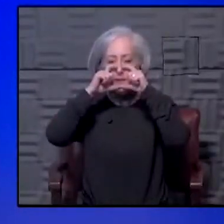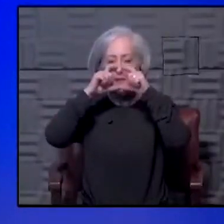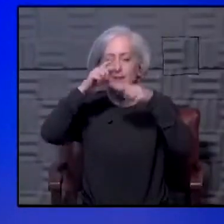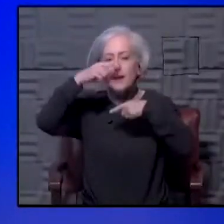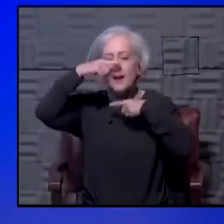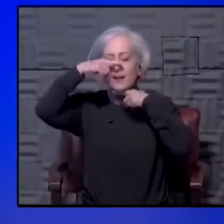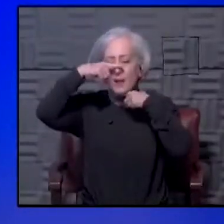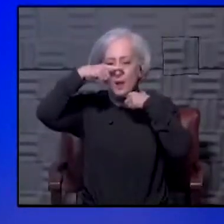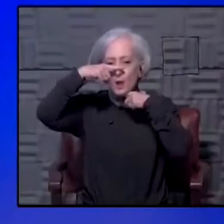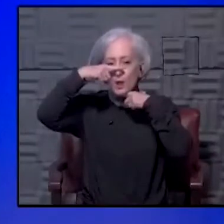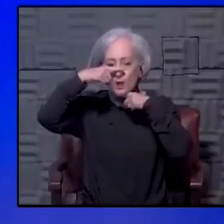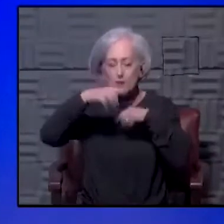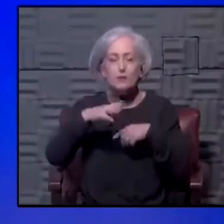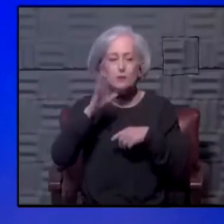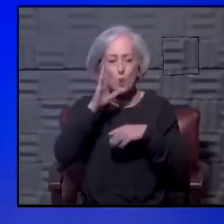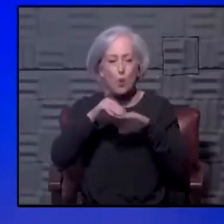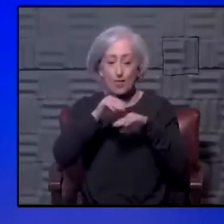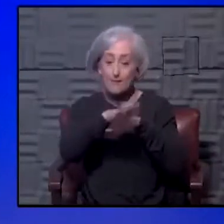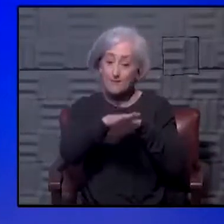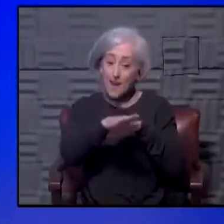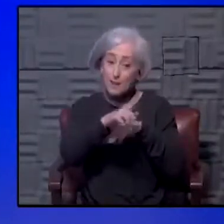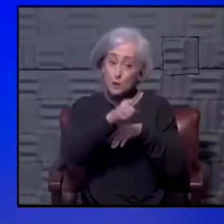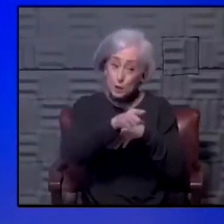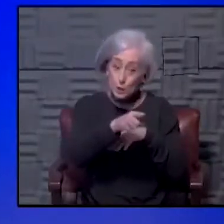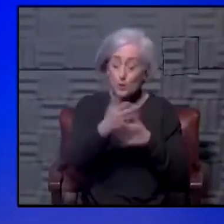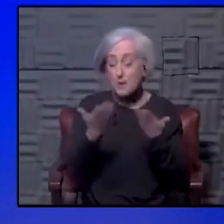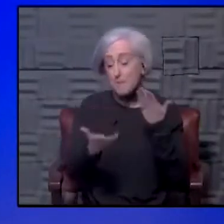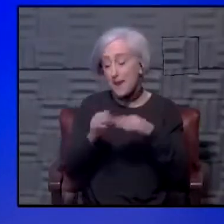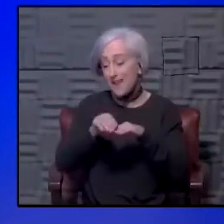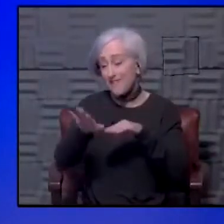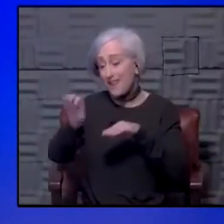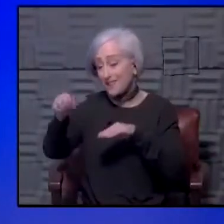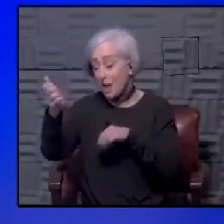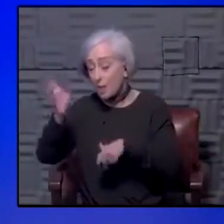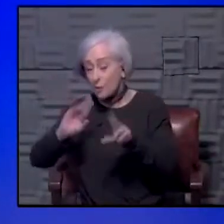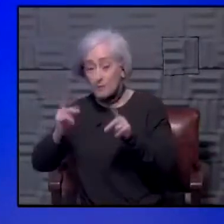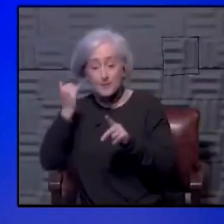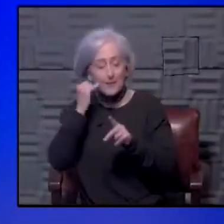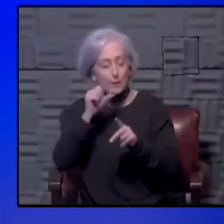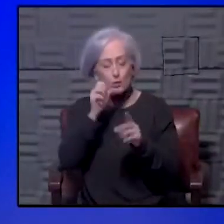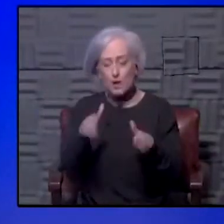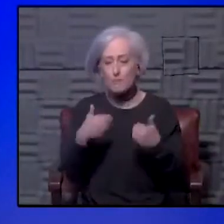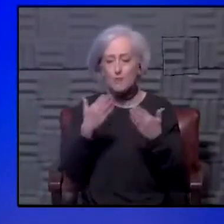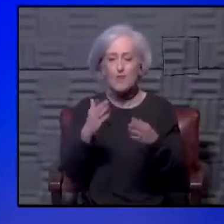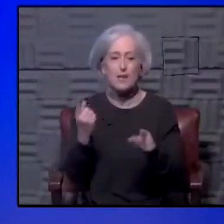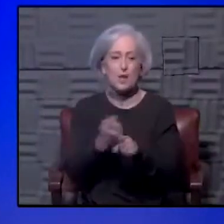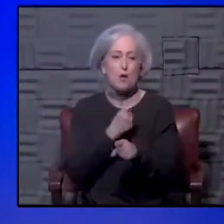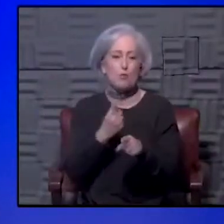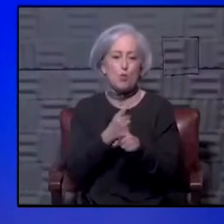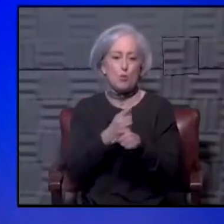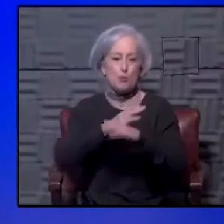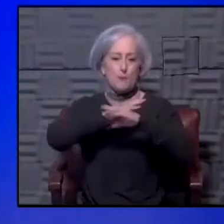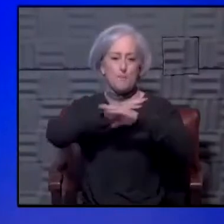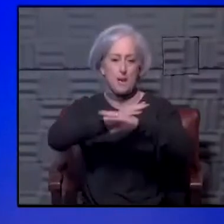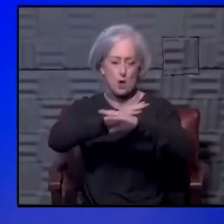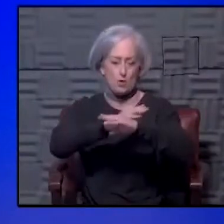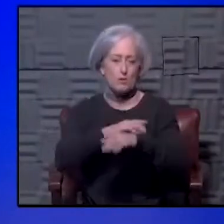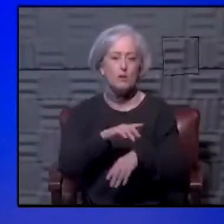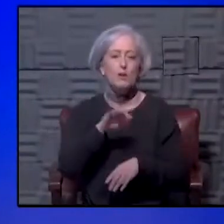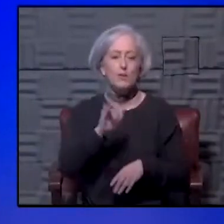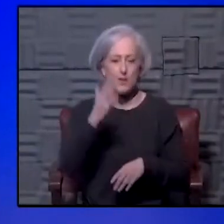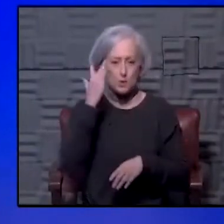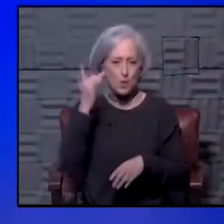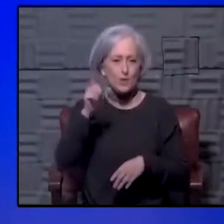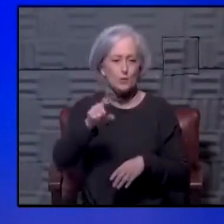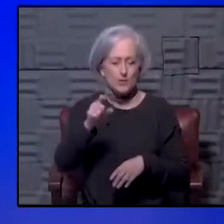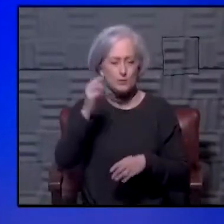you individually. And it could potentially affect other people if you are not providing an adequate barrier. So I think that is one thing you definitely